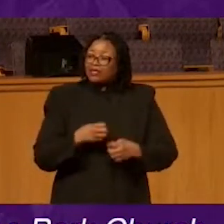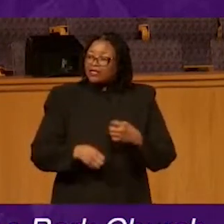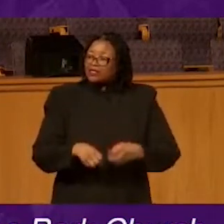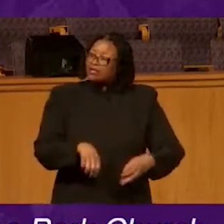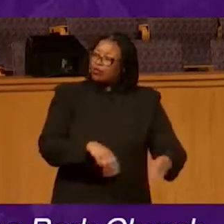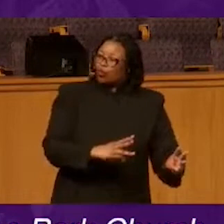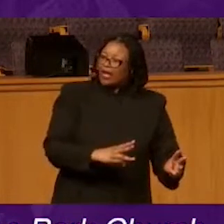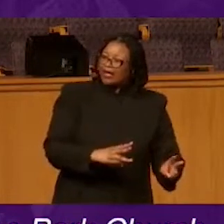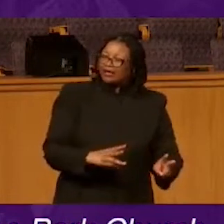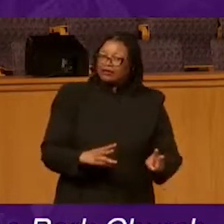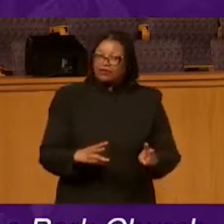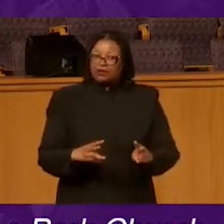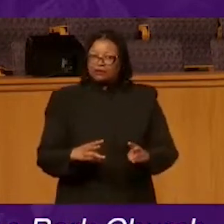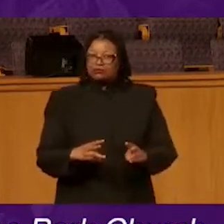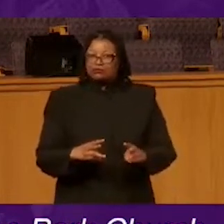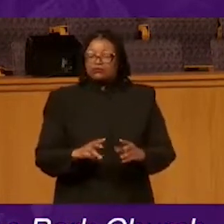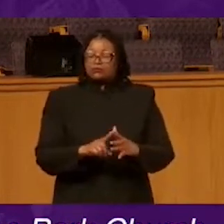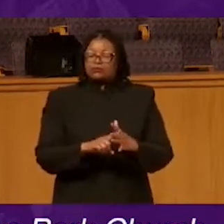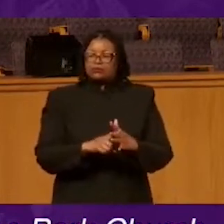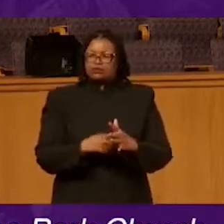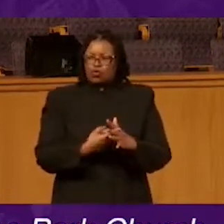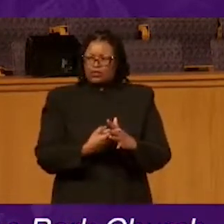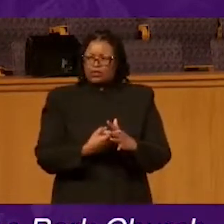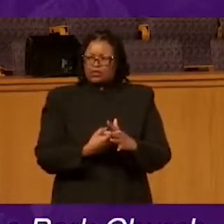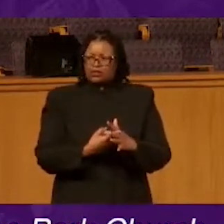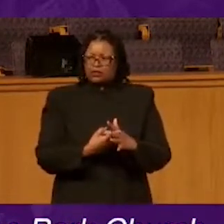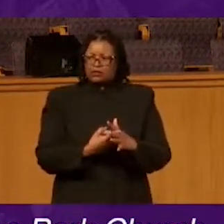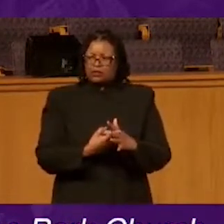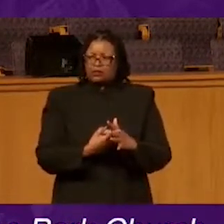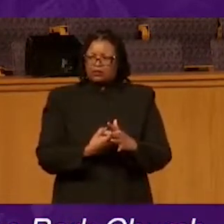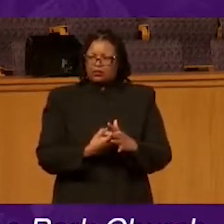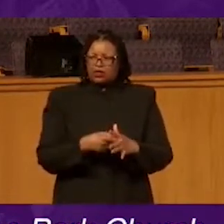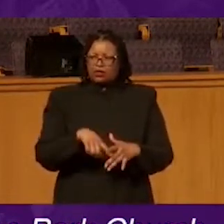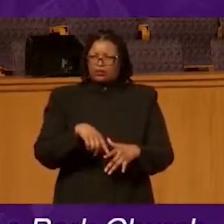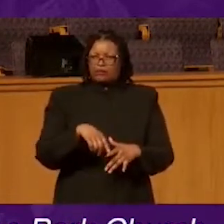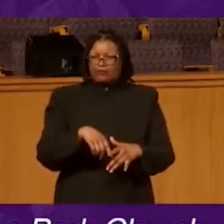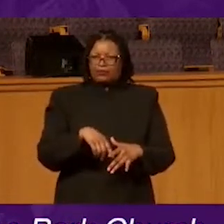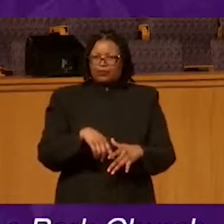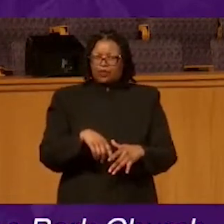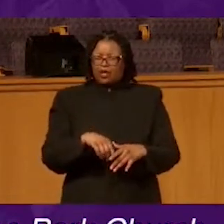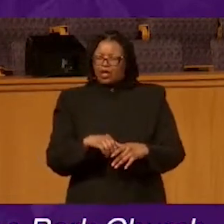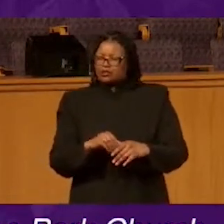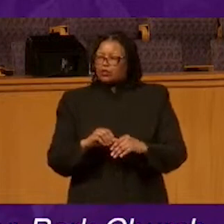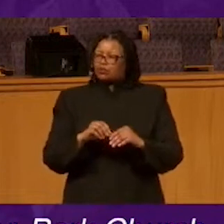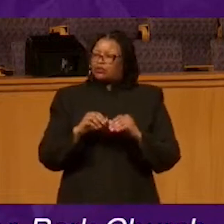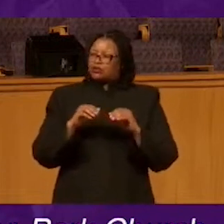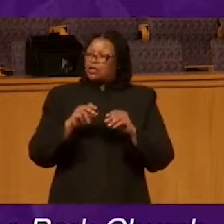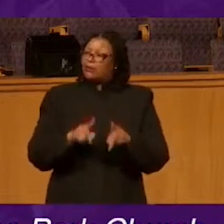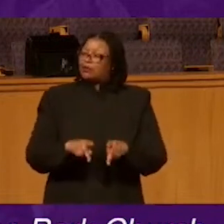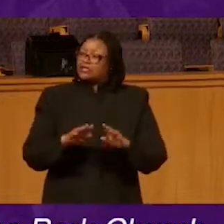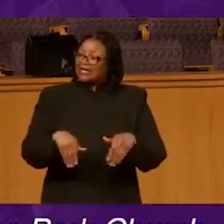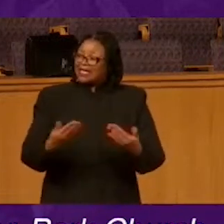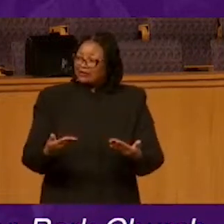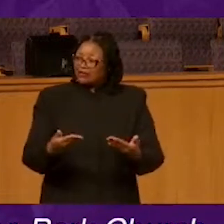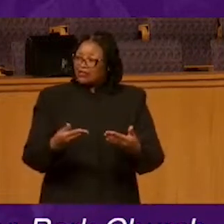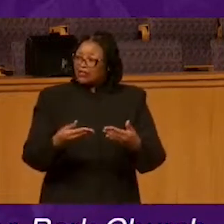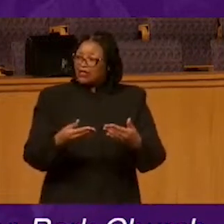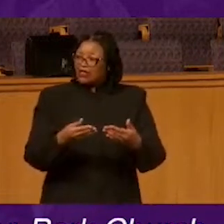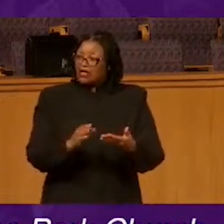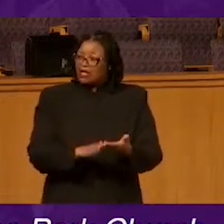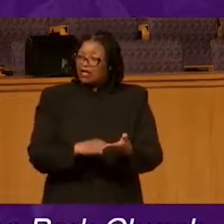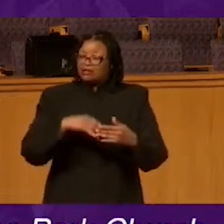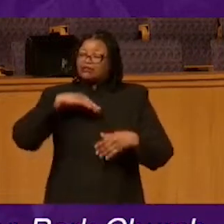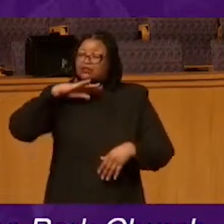of the soils. And even though the sower starts sowing out and it falls on rocky